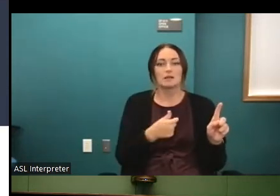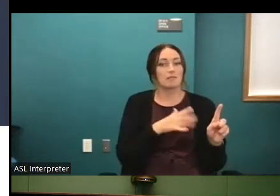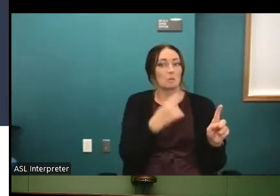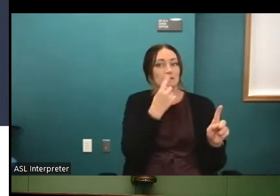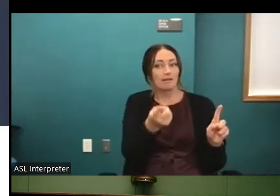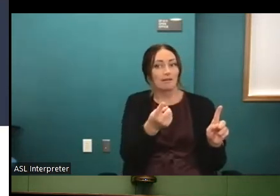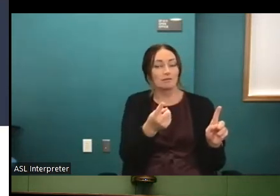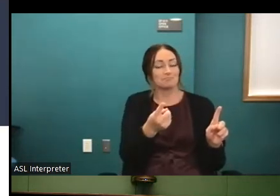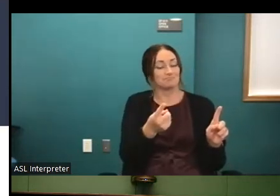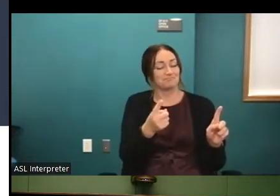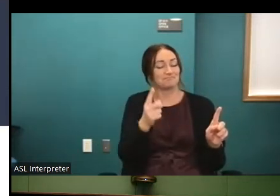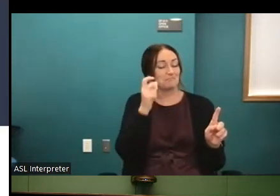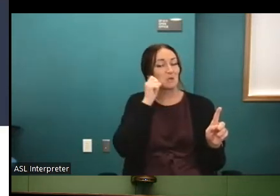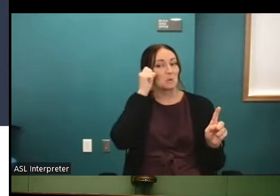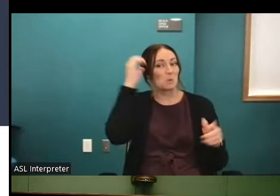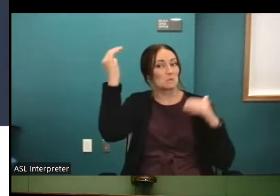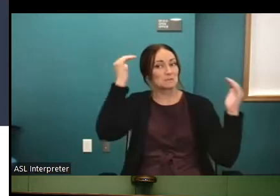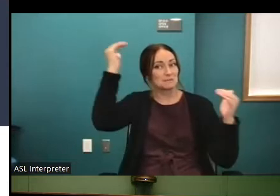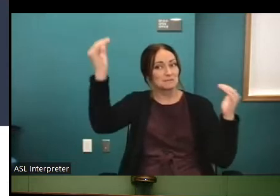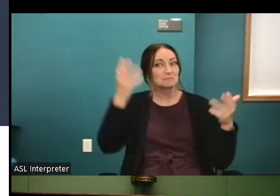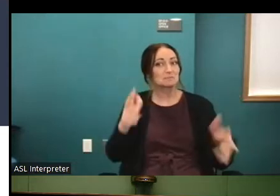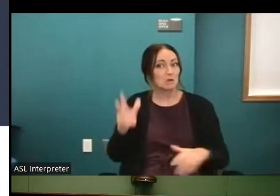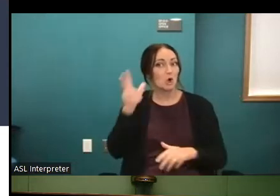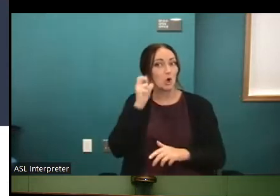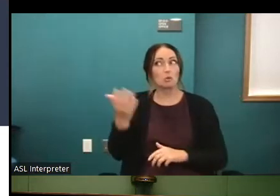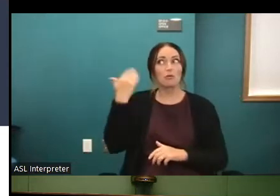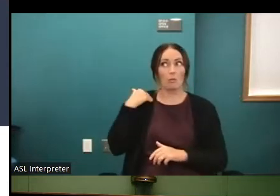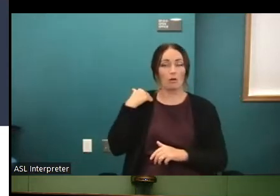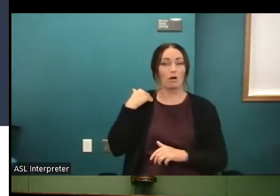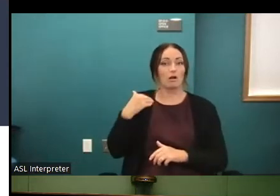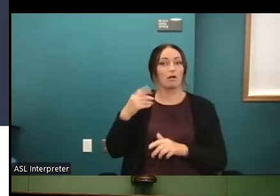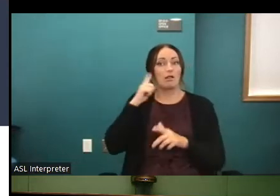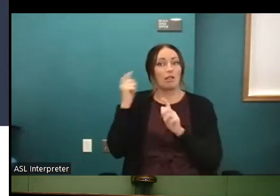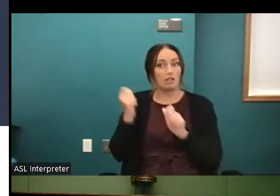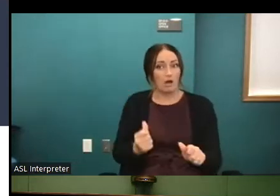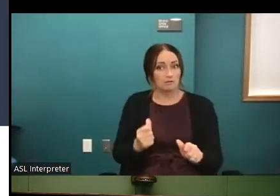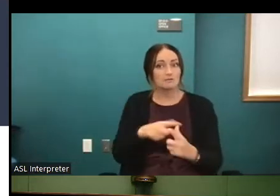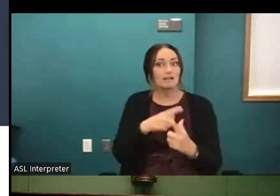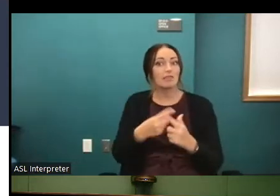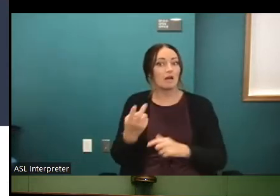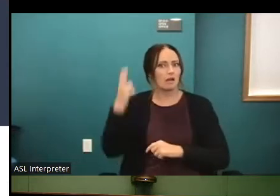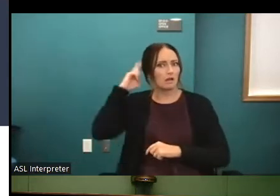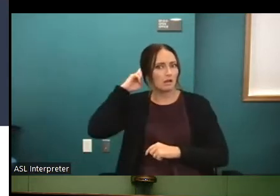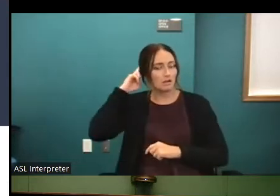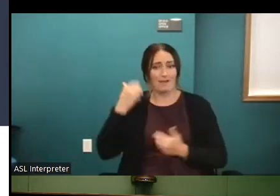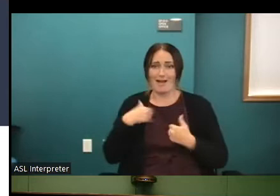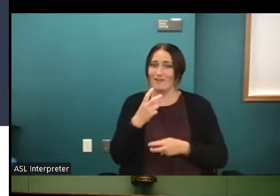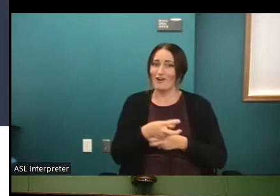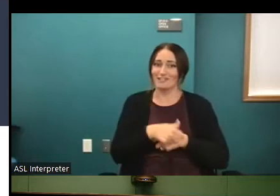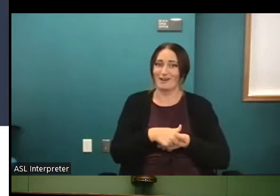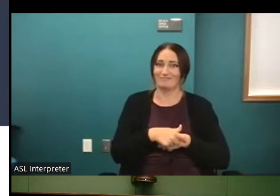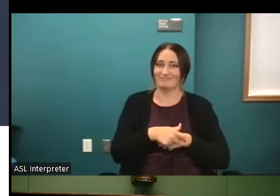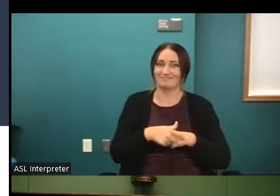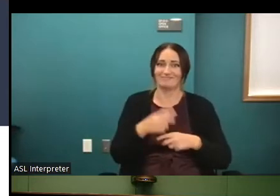tell you, even adults who heard before, lost their hearing, and got a cochlear implant have a really hard time with this. This is hard.